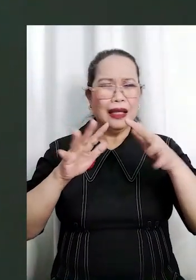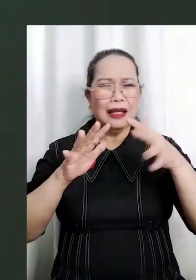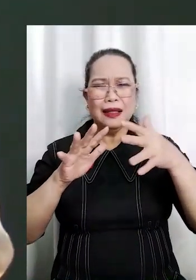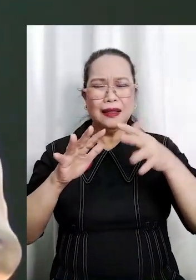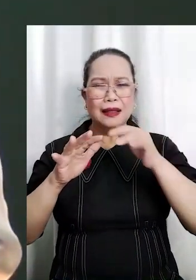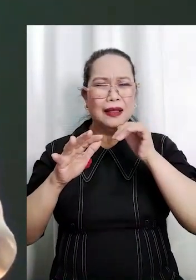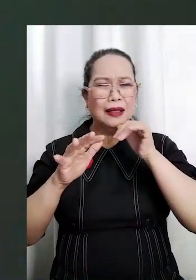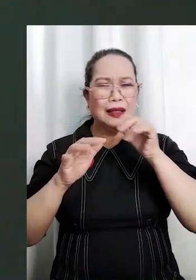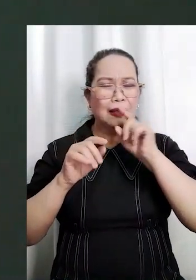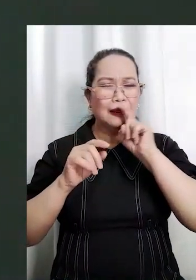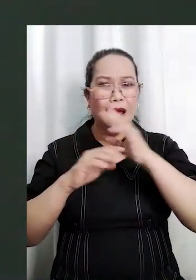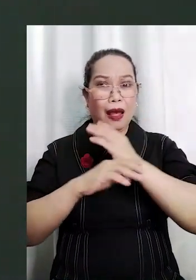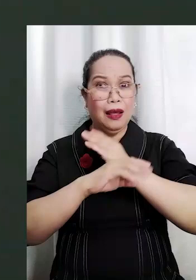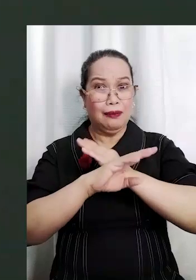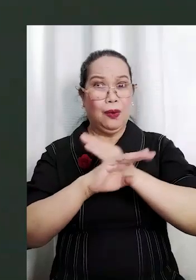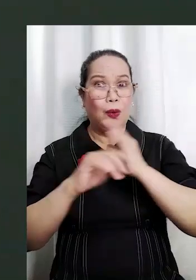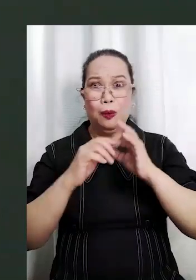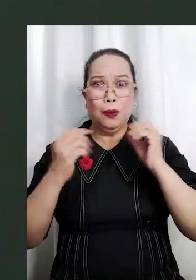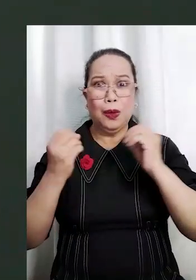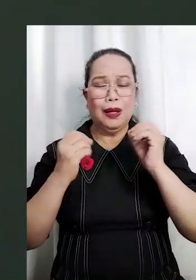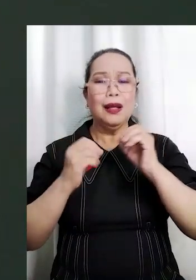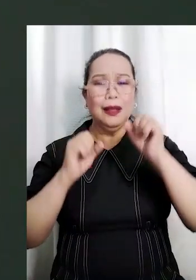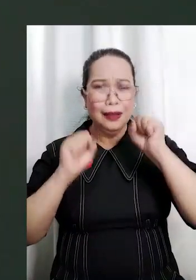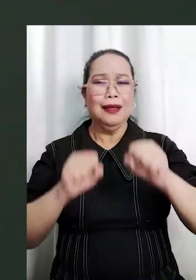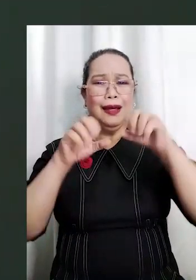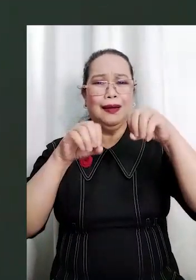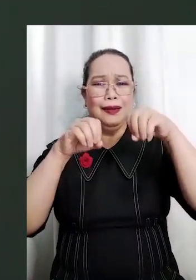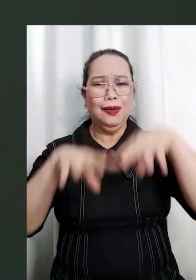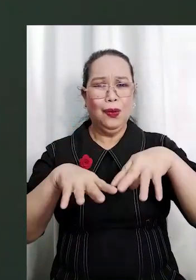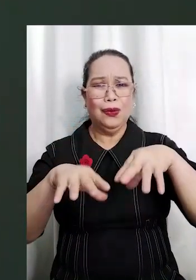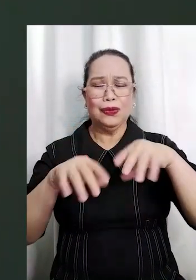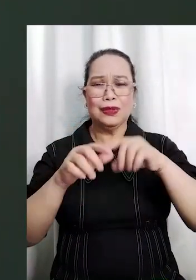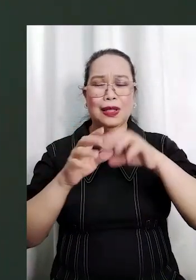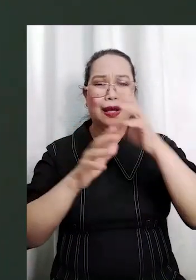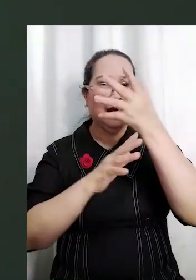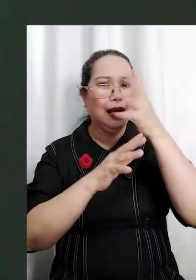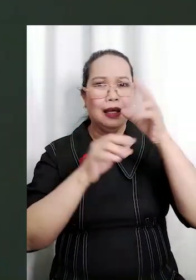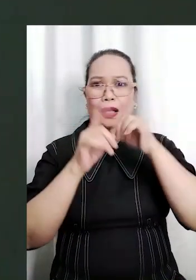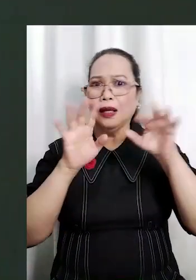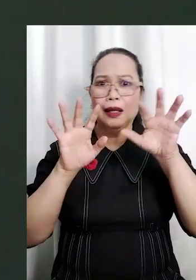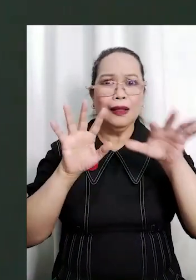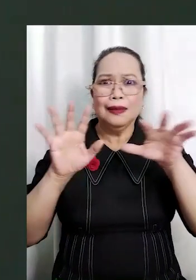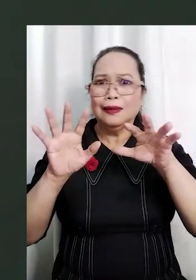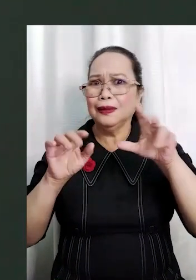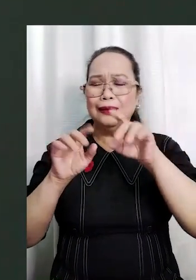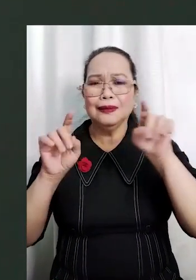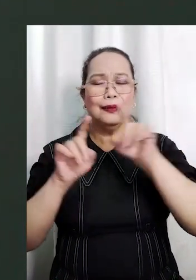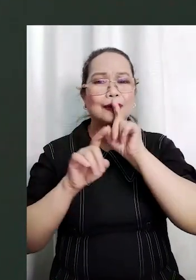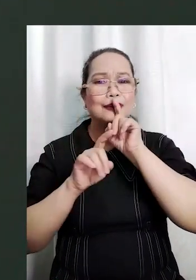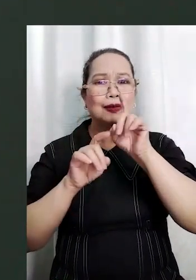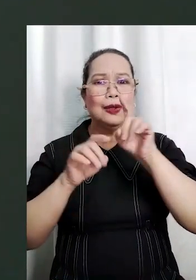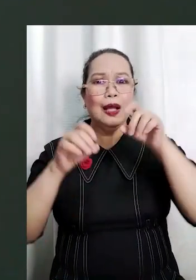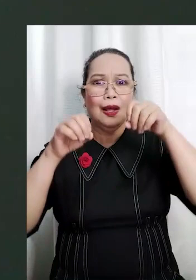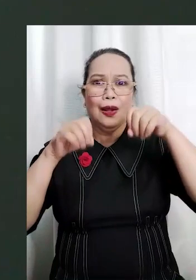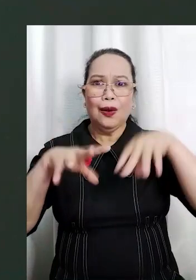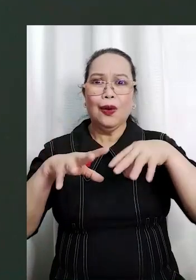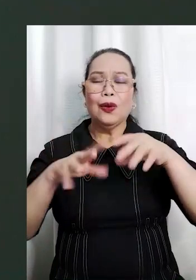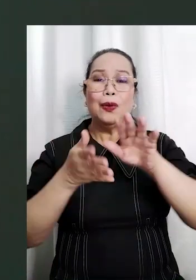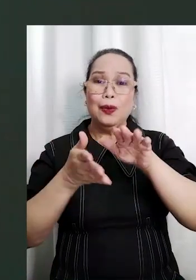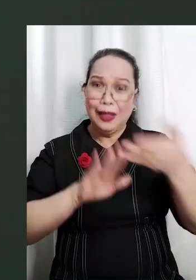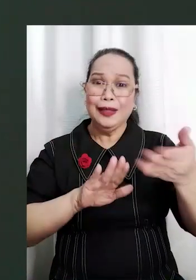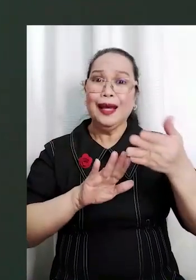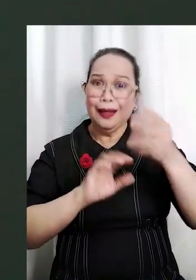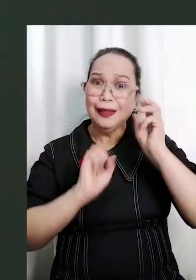danger, where one can easily get lost, or even one would easily lost his life